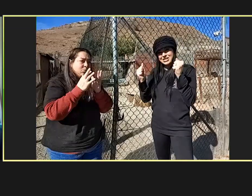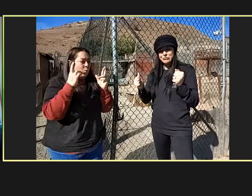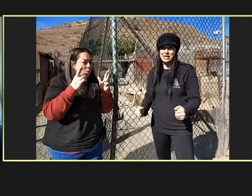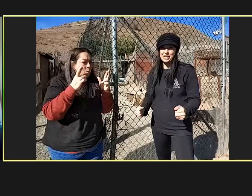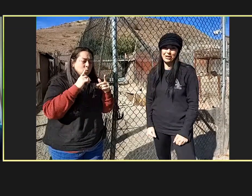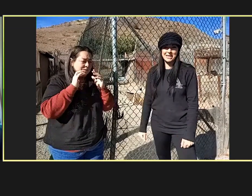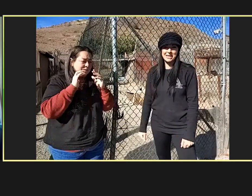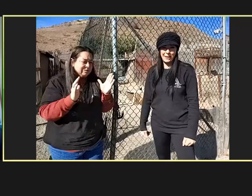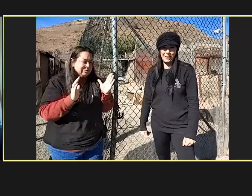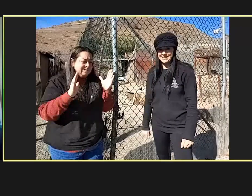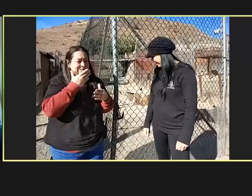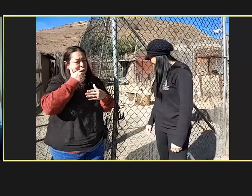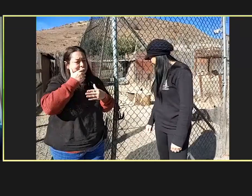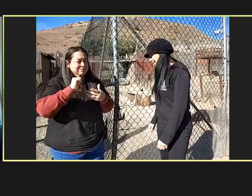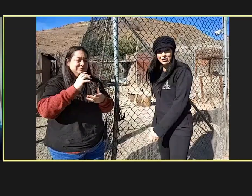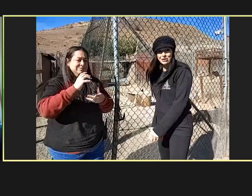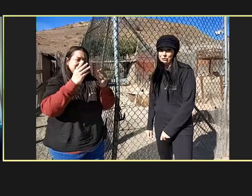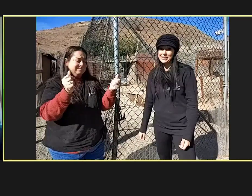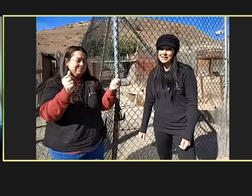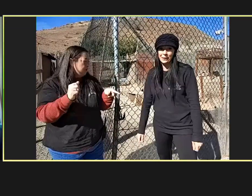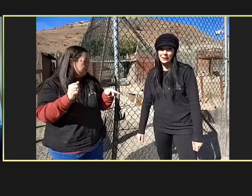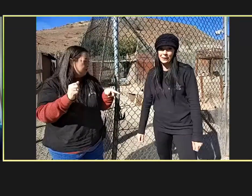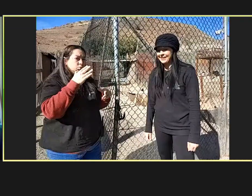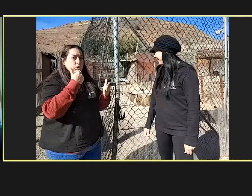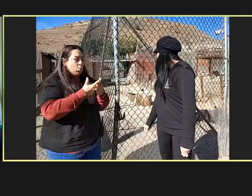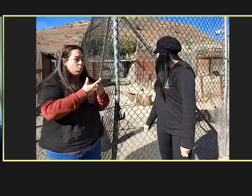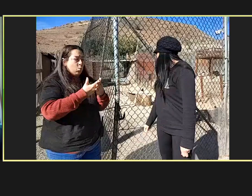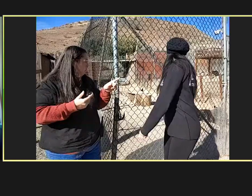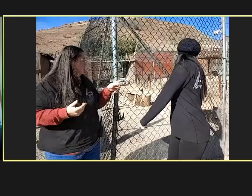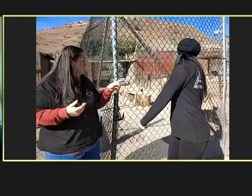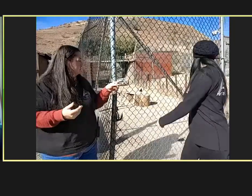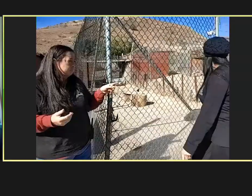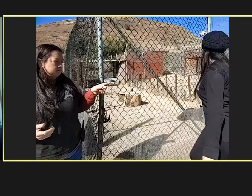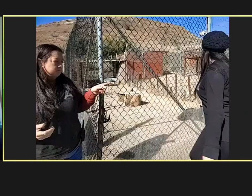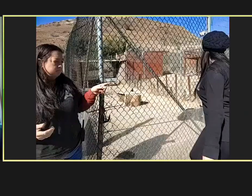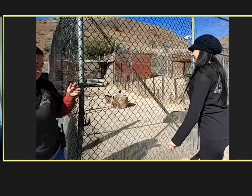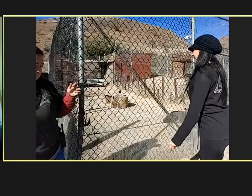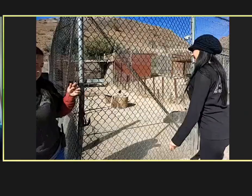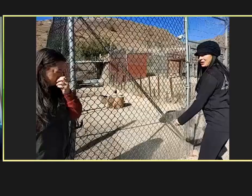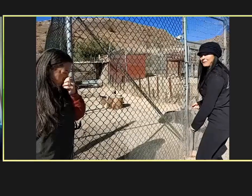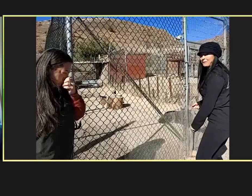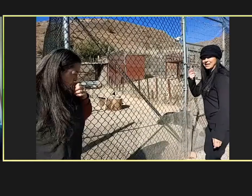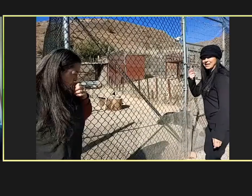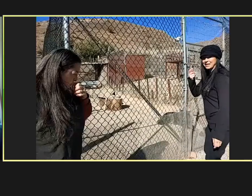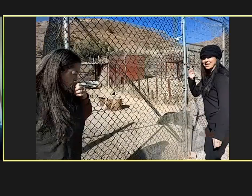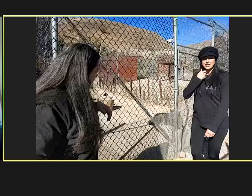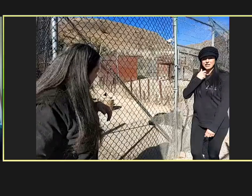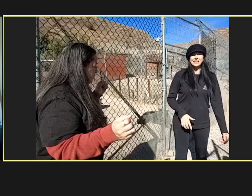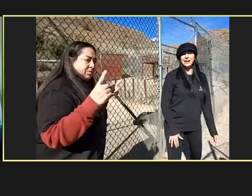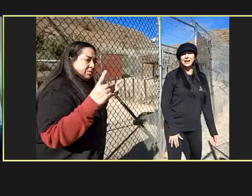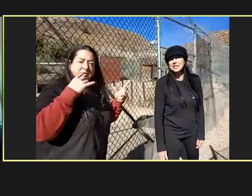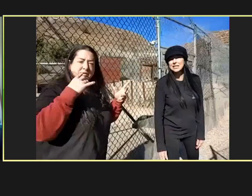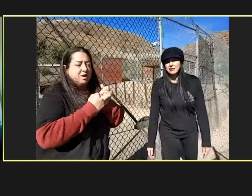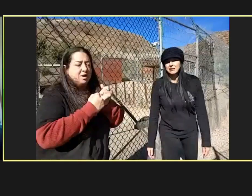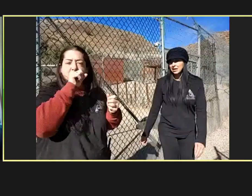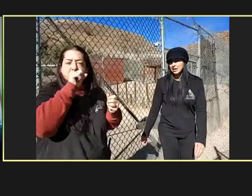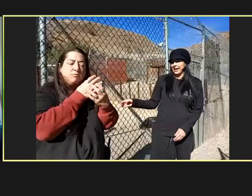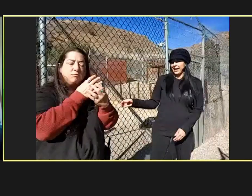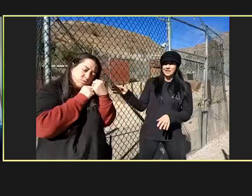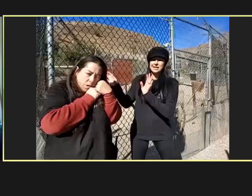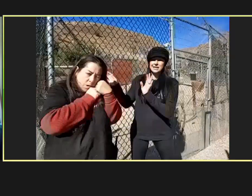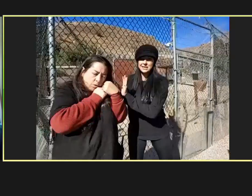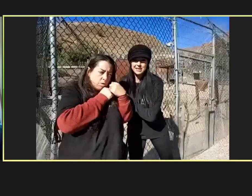him and really rooting for him to get back to health. So he's doing really well. He's also an amazing ambassador. He loves